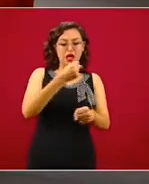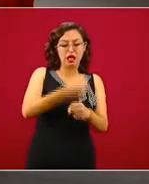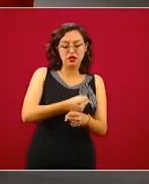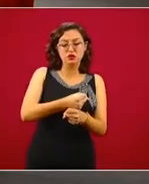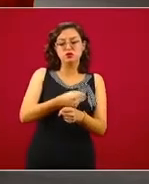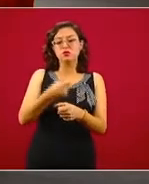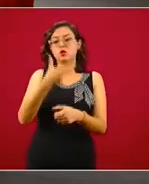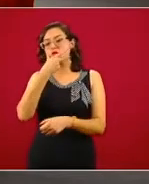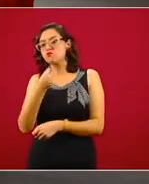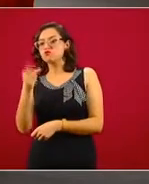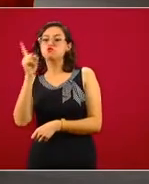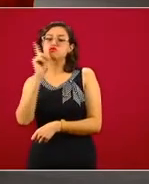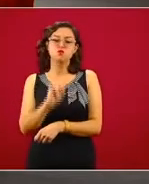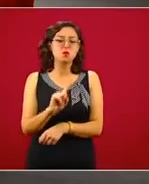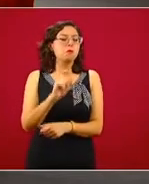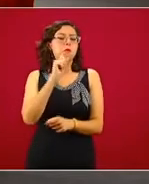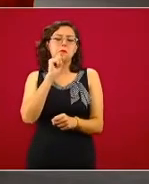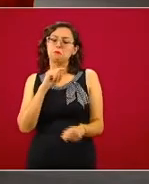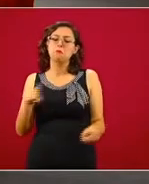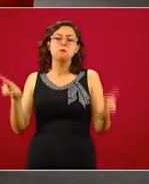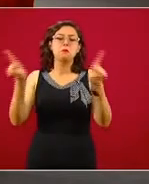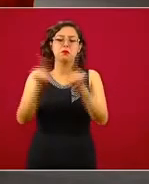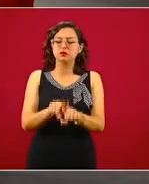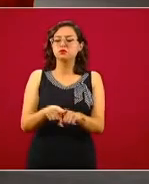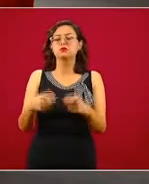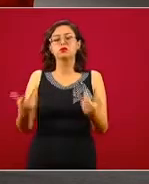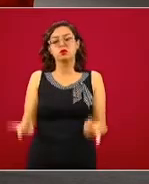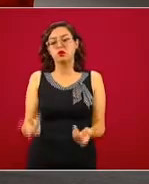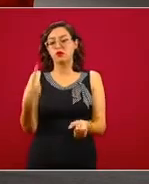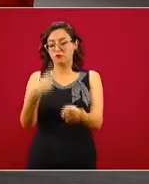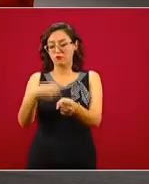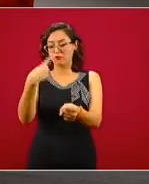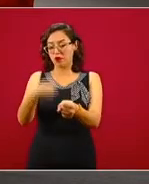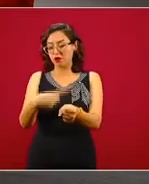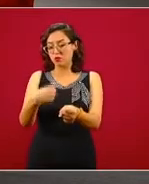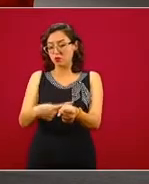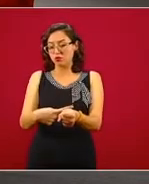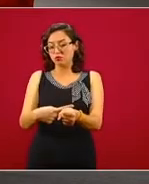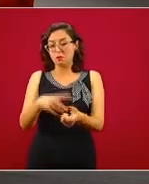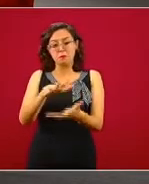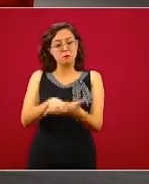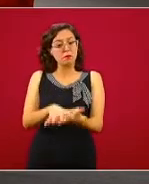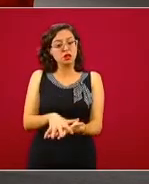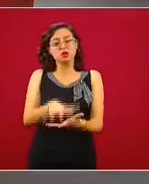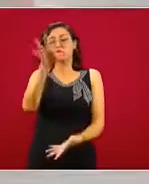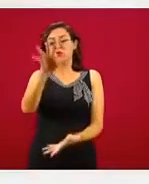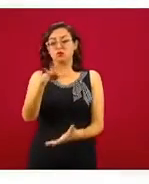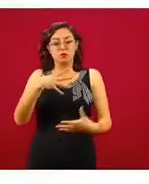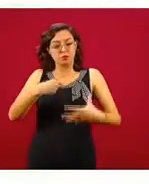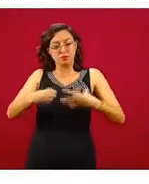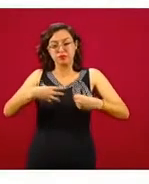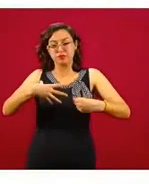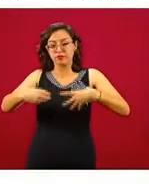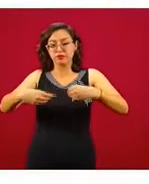This is the cumulative case curve and its distribution by